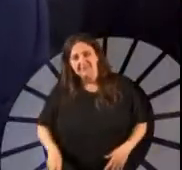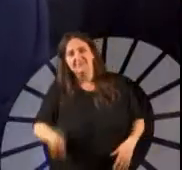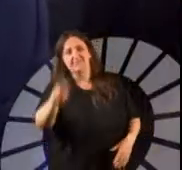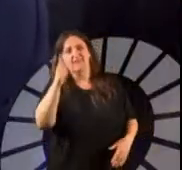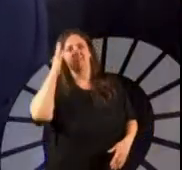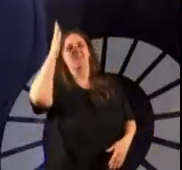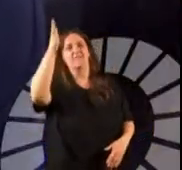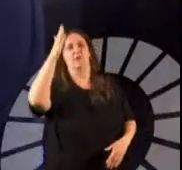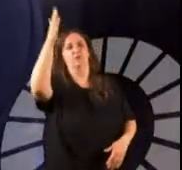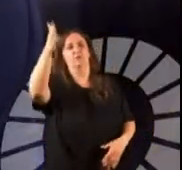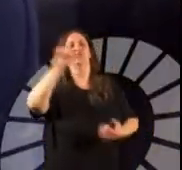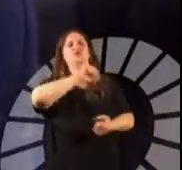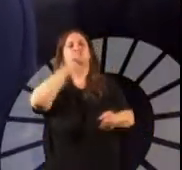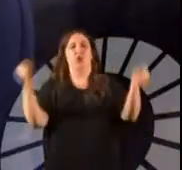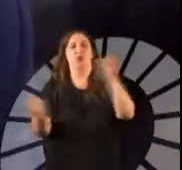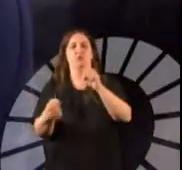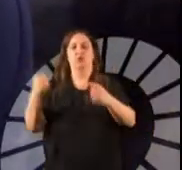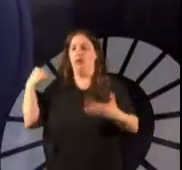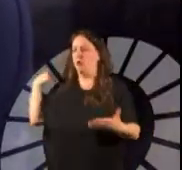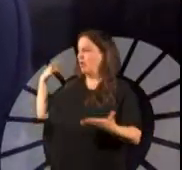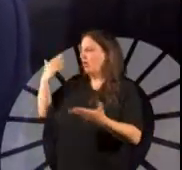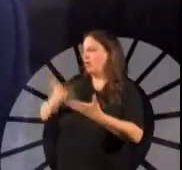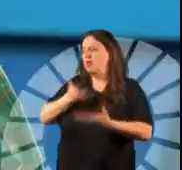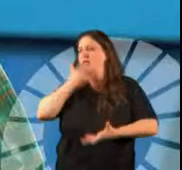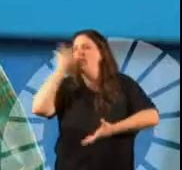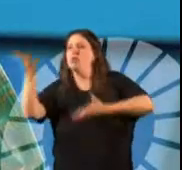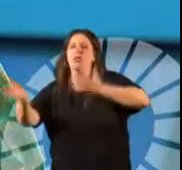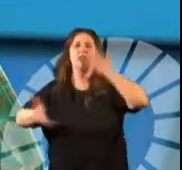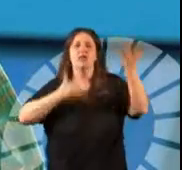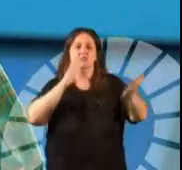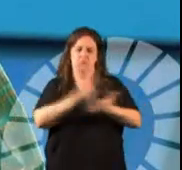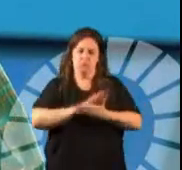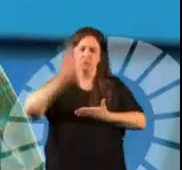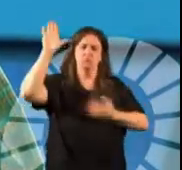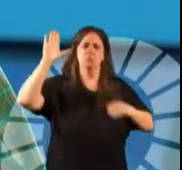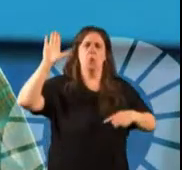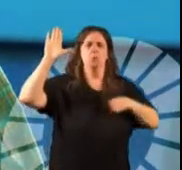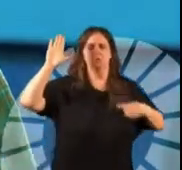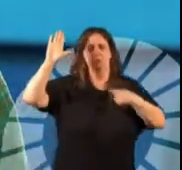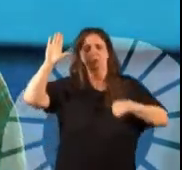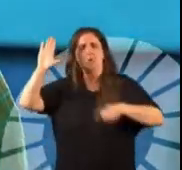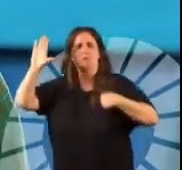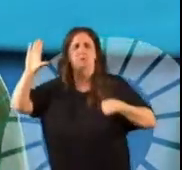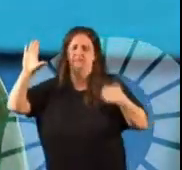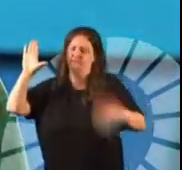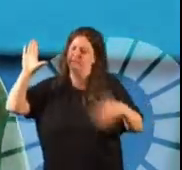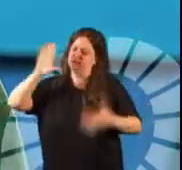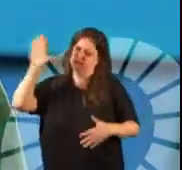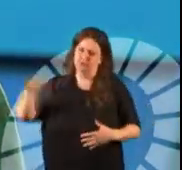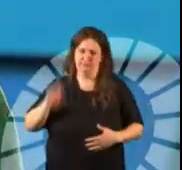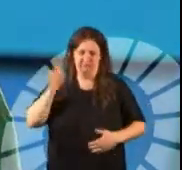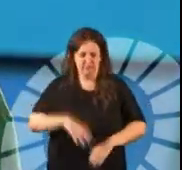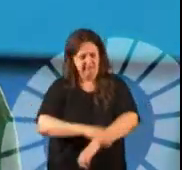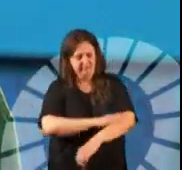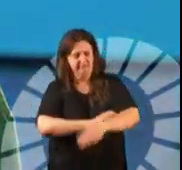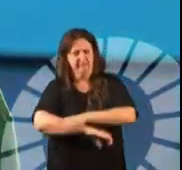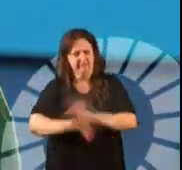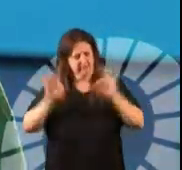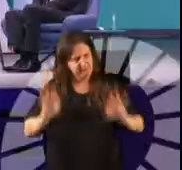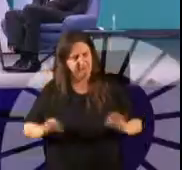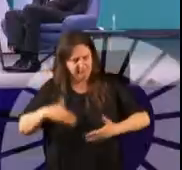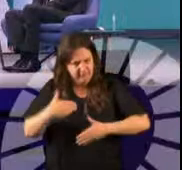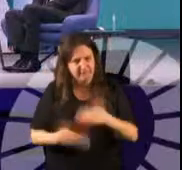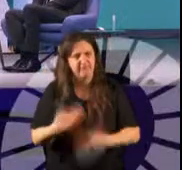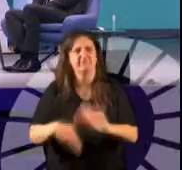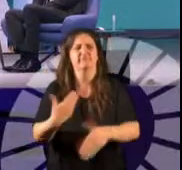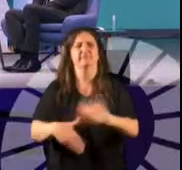you are going to do for the situation of women to change. So today, so that